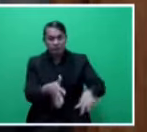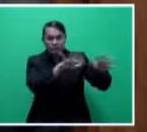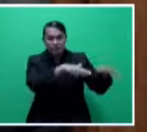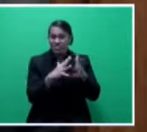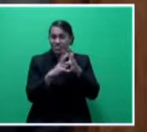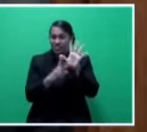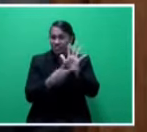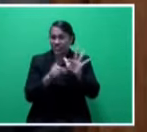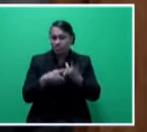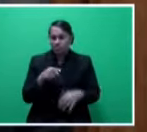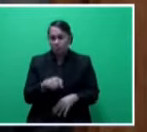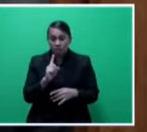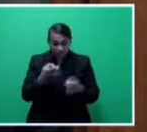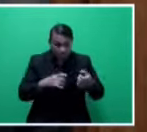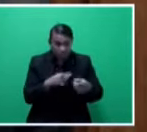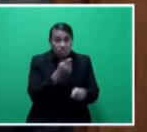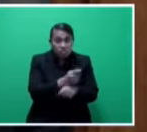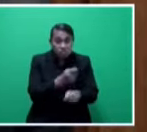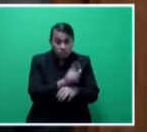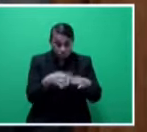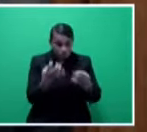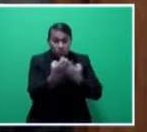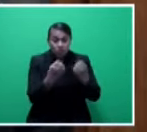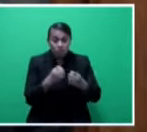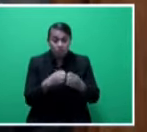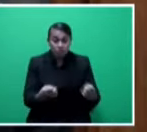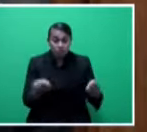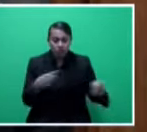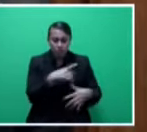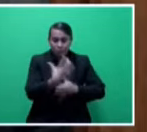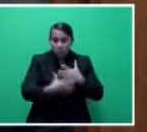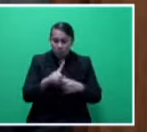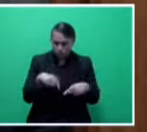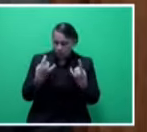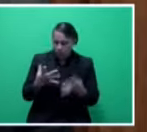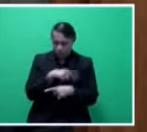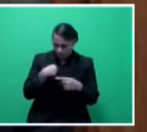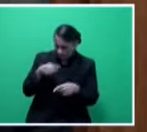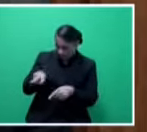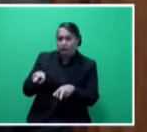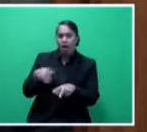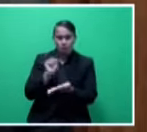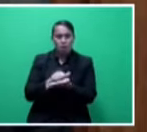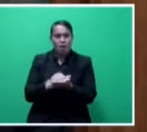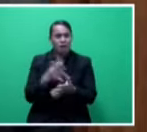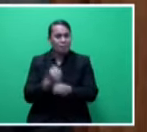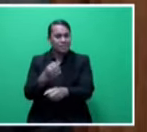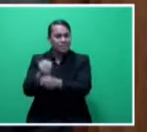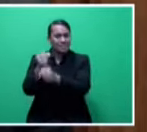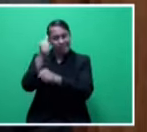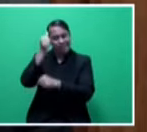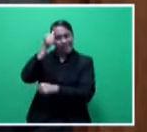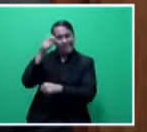modeling software readily available, the Fiji Met Service is able to effectively provide accurate models, keeping updated with changing